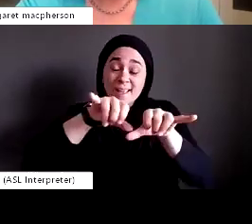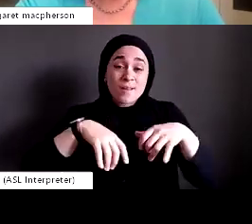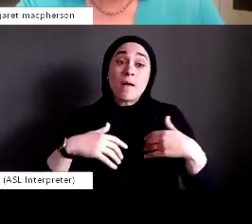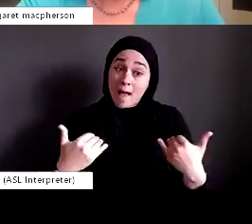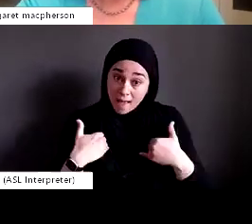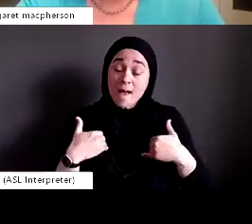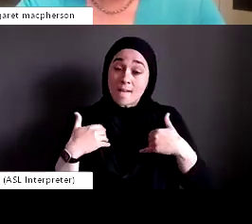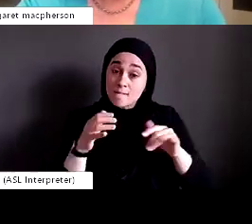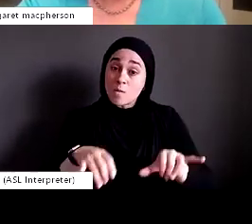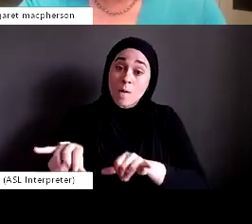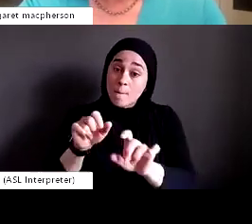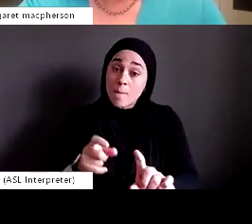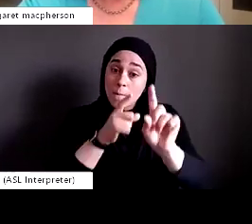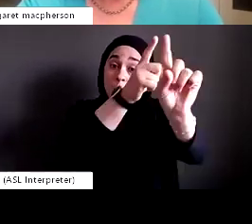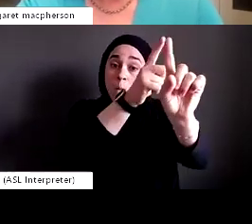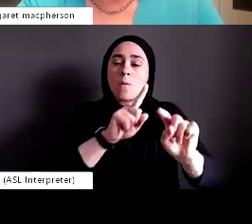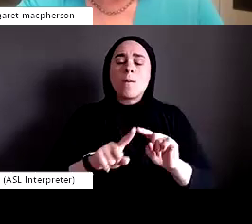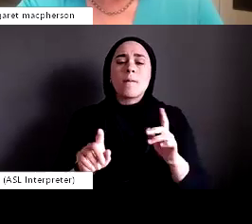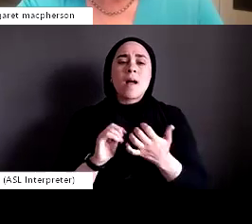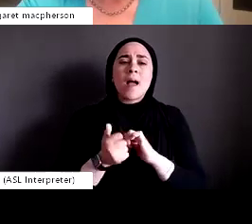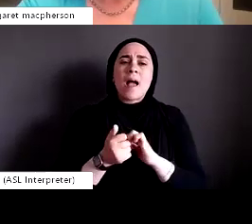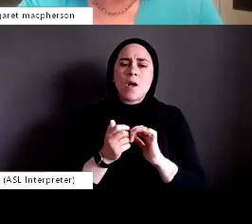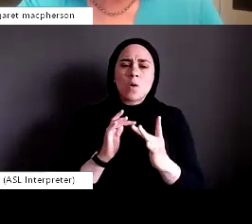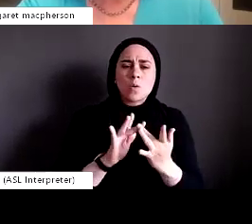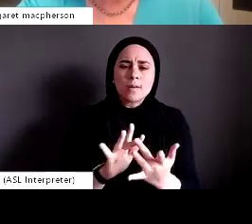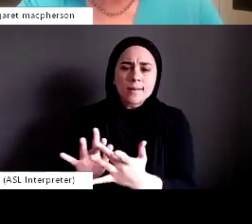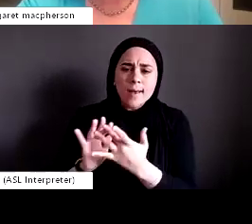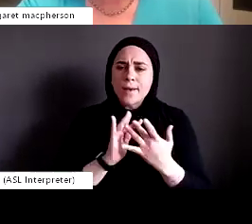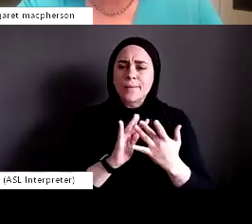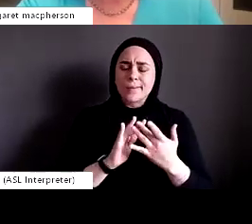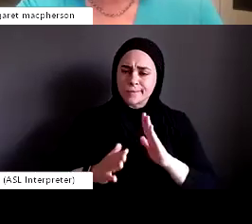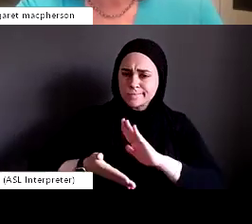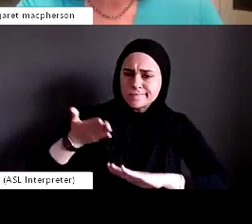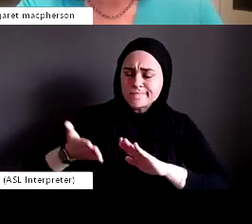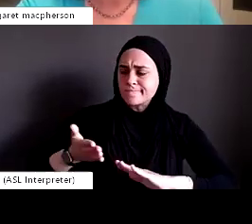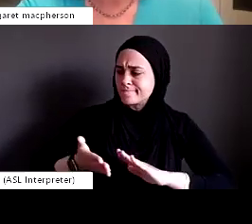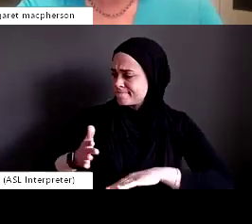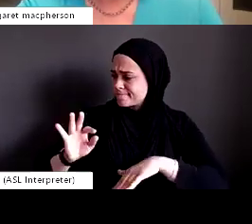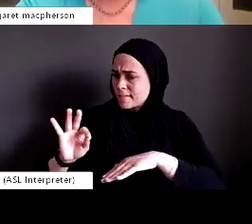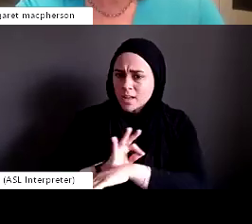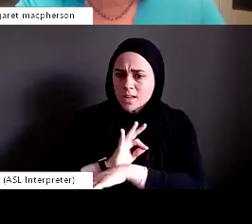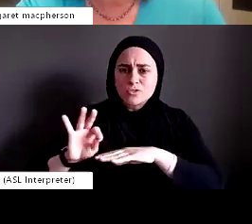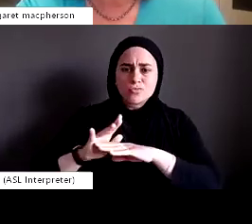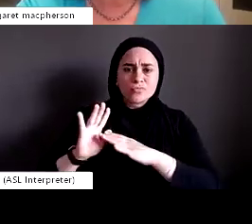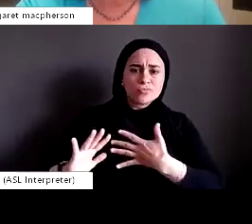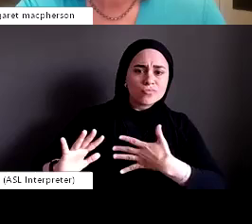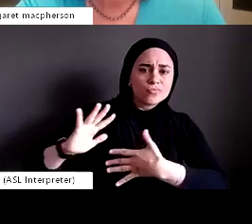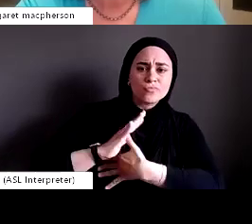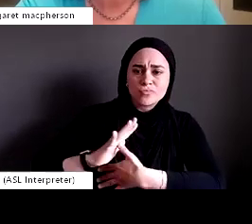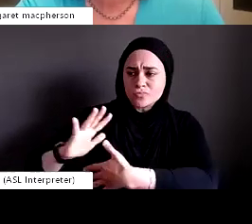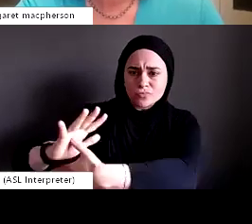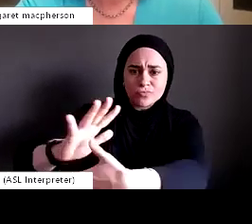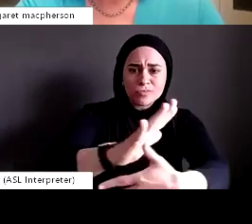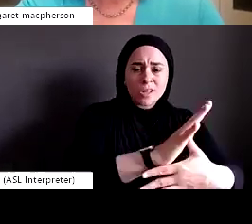goals, but the ways in which networks form and function and prioritize are different from place